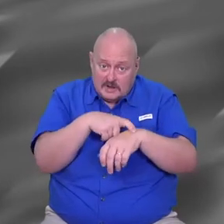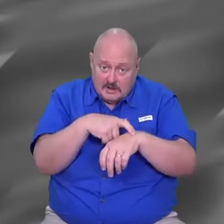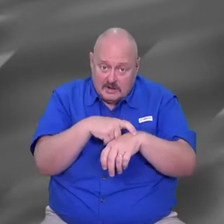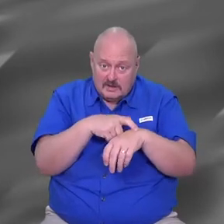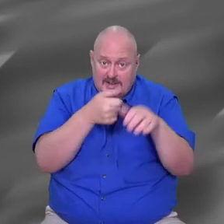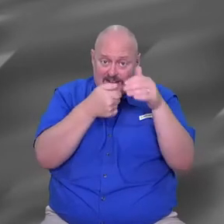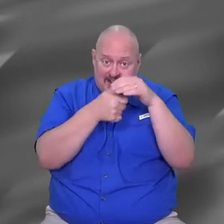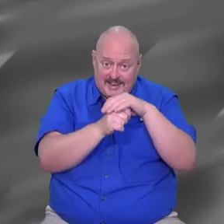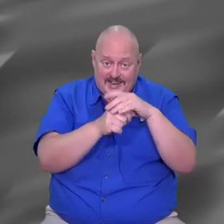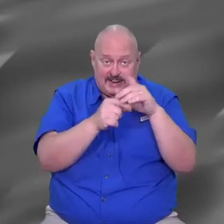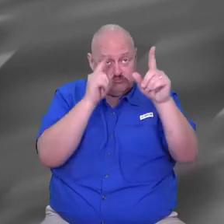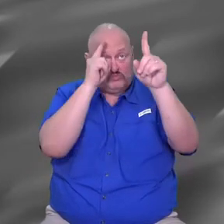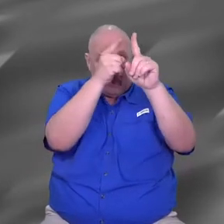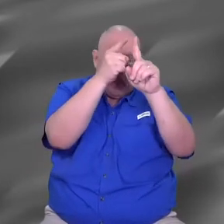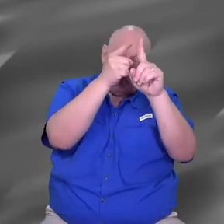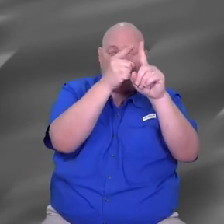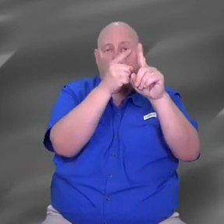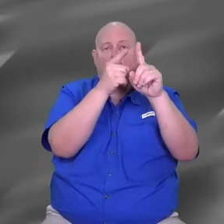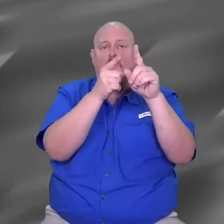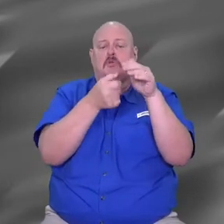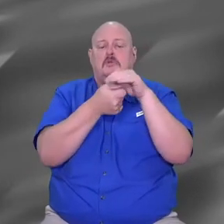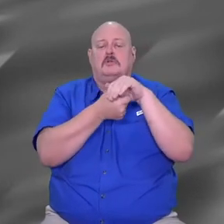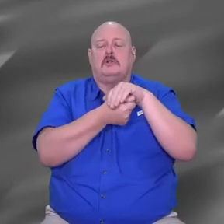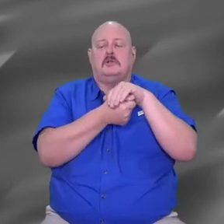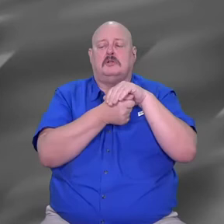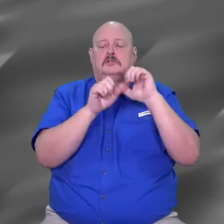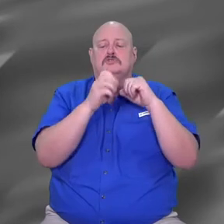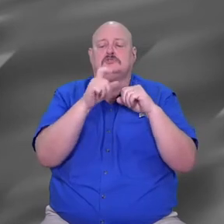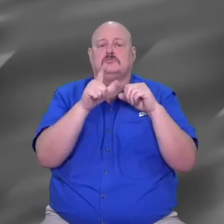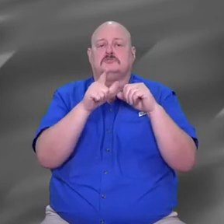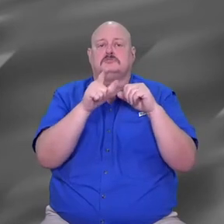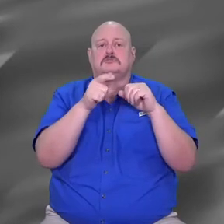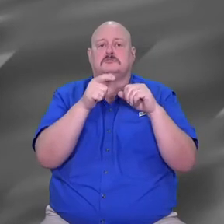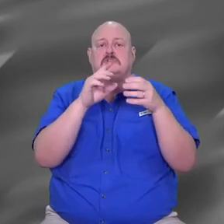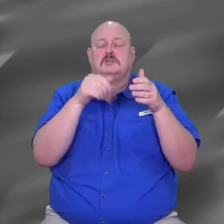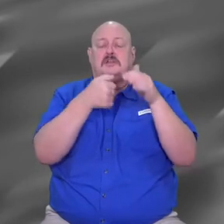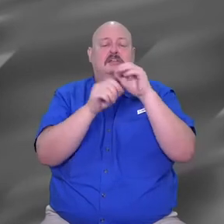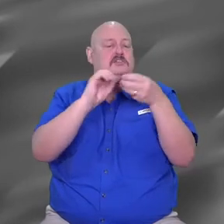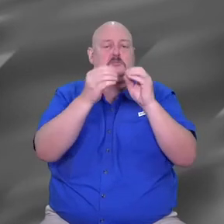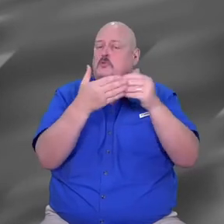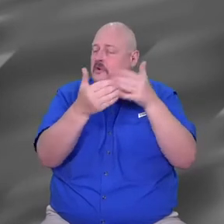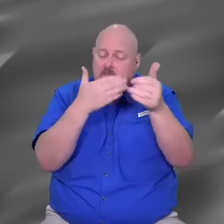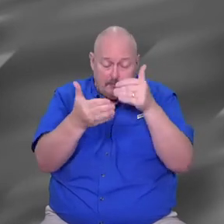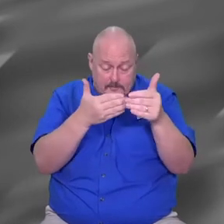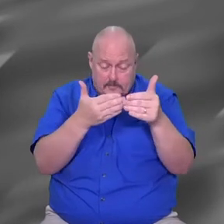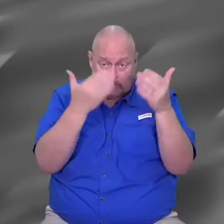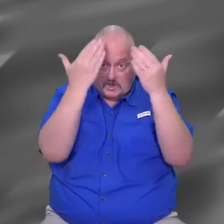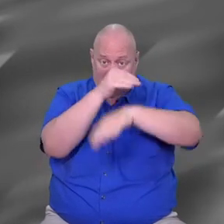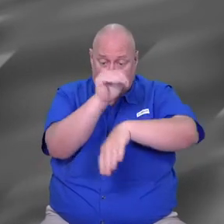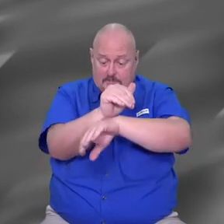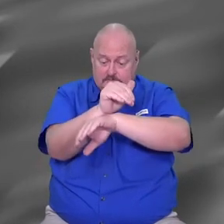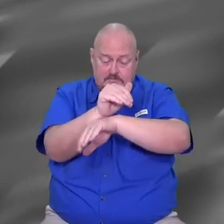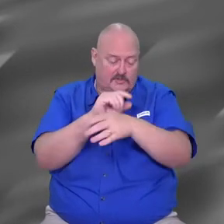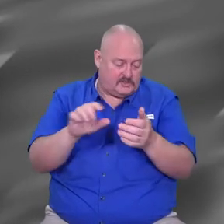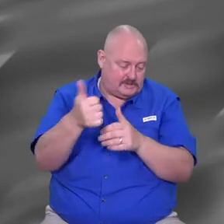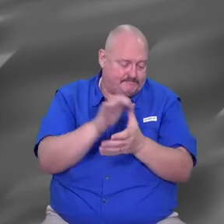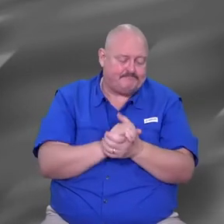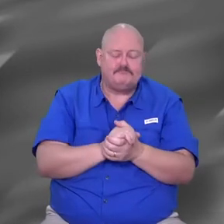hidden agendas, disguised social media accounts, hidden numbers, whatever it may be, in the darkness of the night. Verse